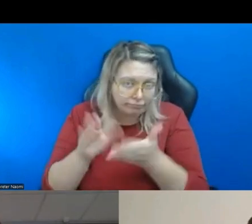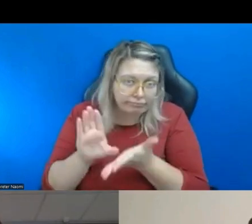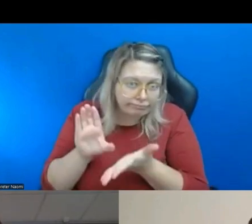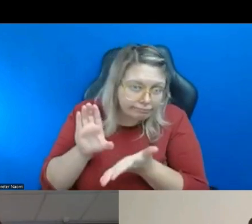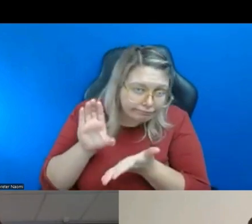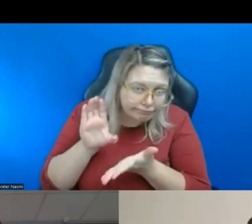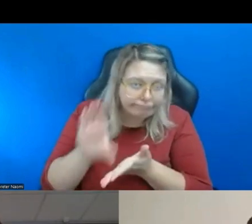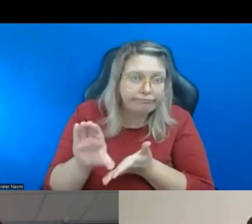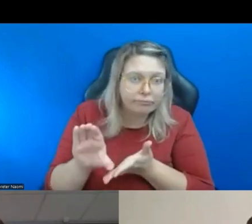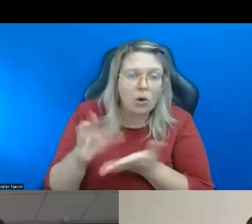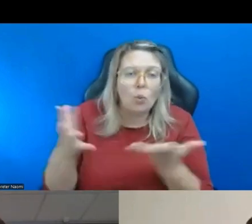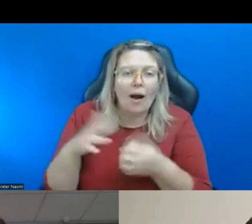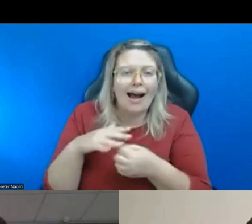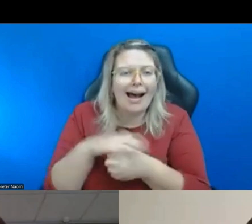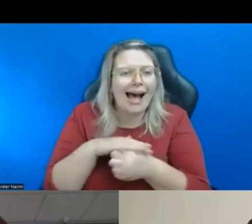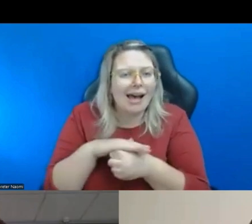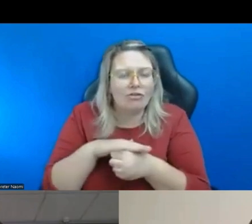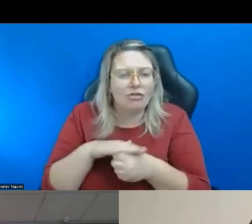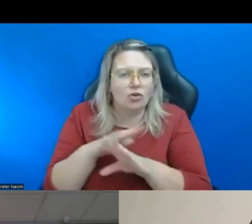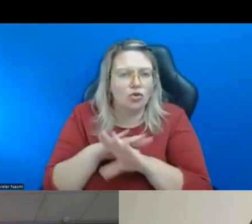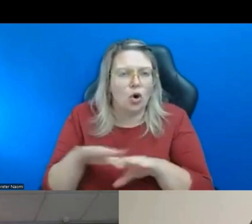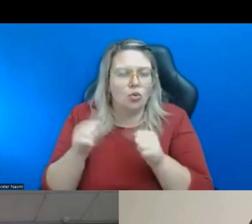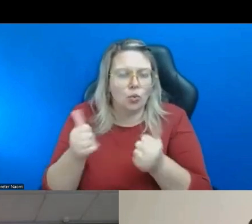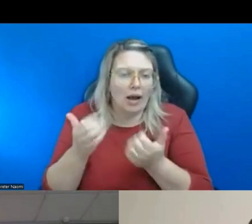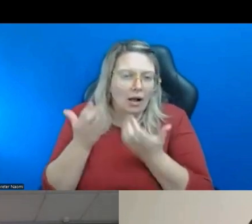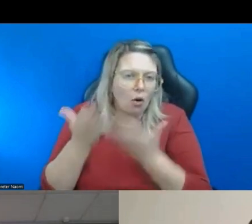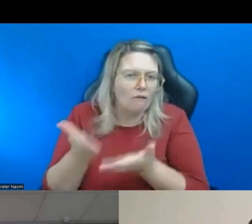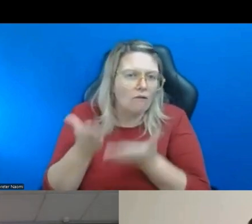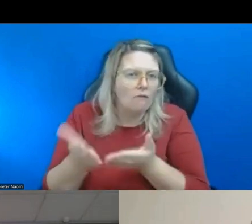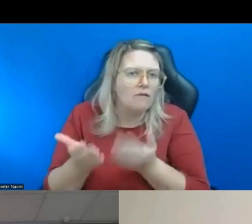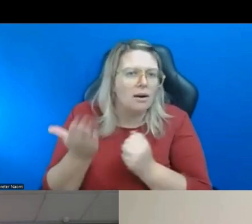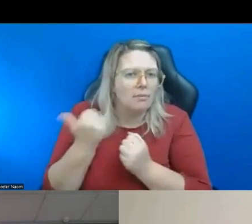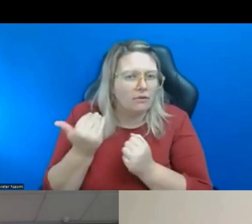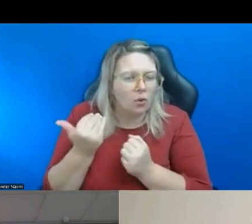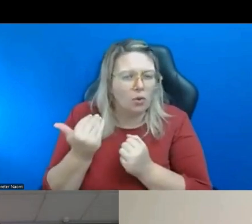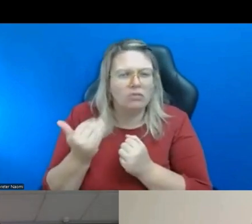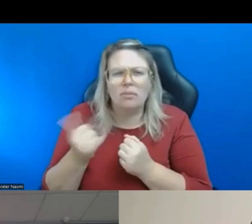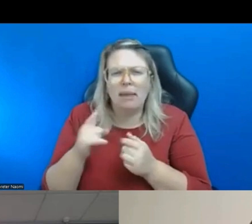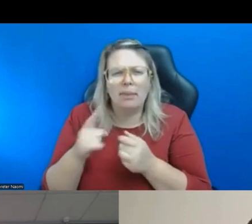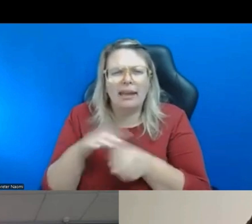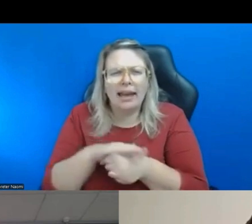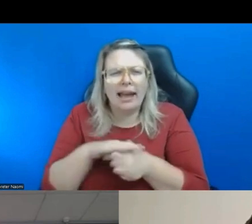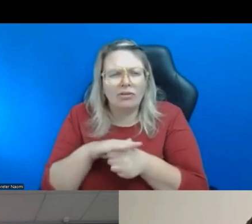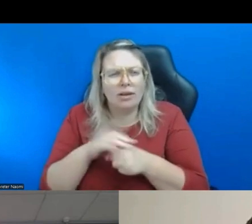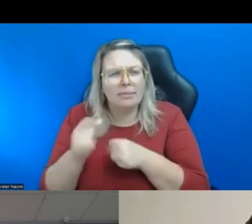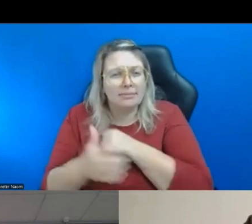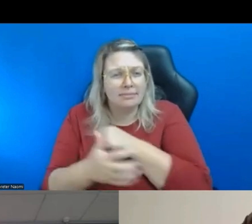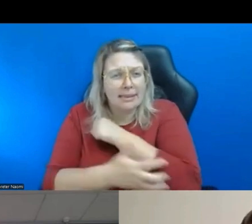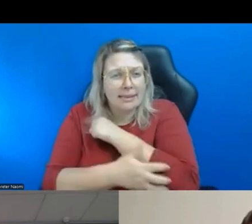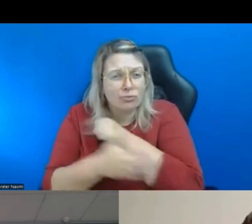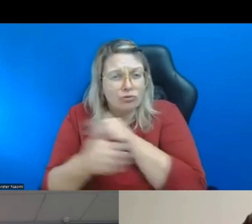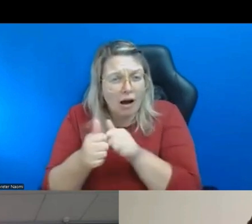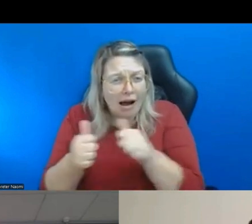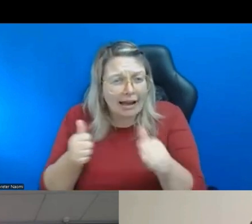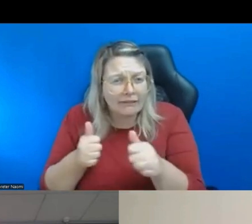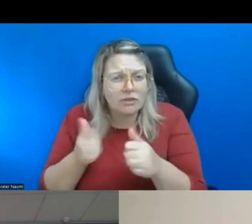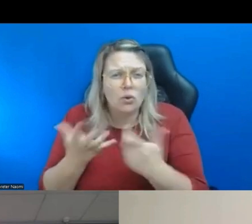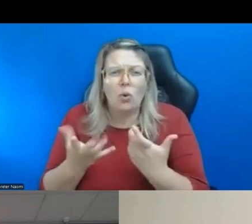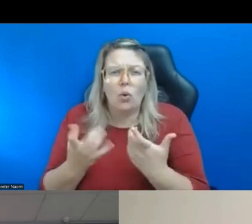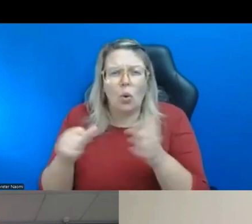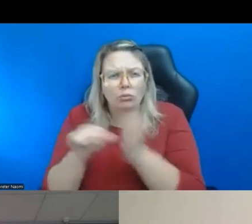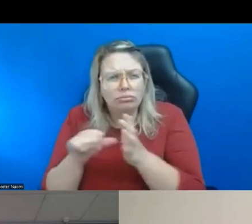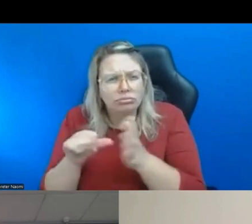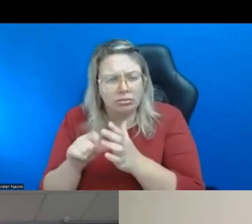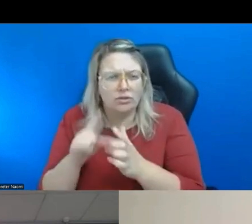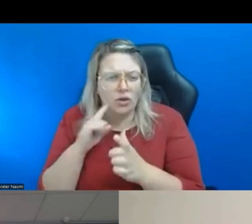around culture, but they're thinking about those neighbourhoods in areas that are maybe more deprived or left behind. So there's other opportunities outside